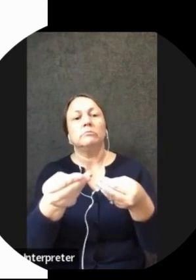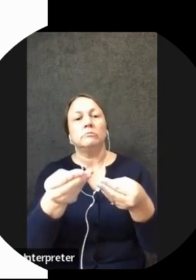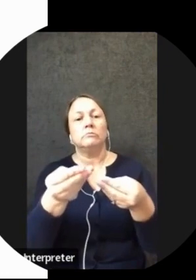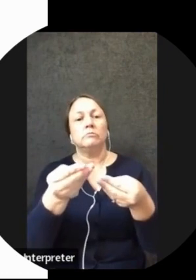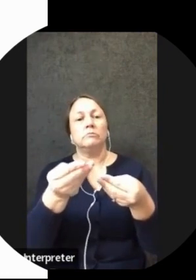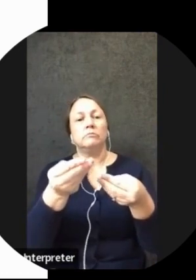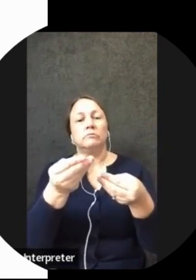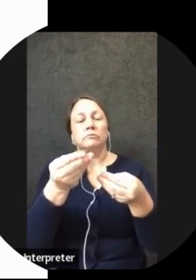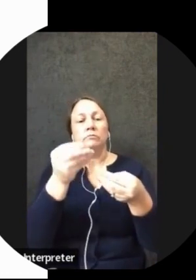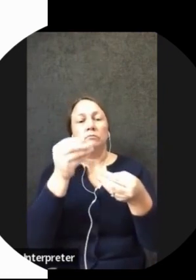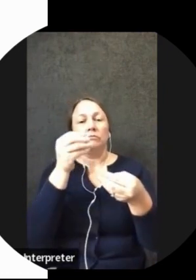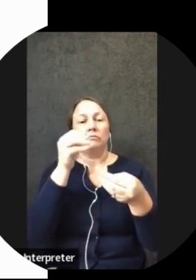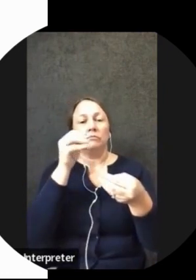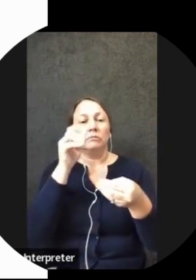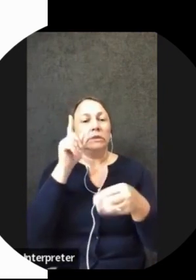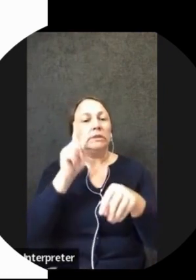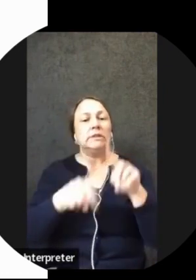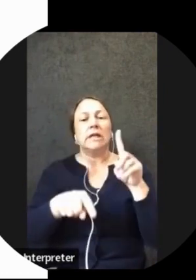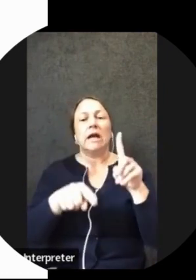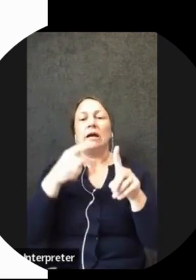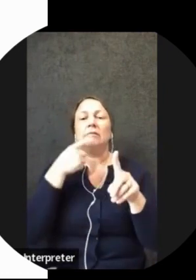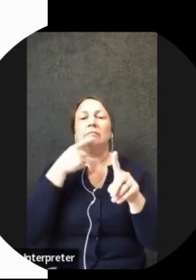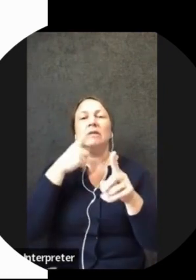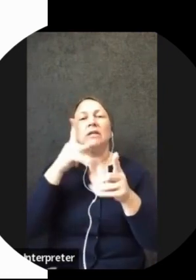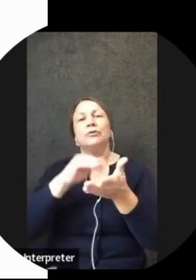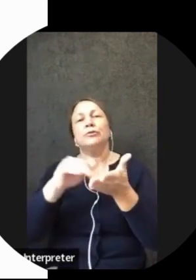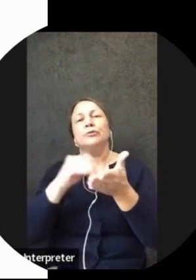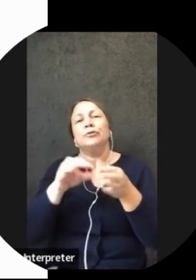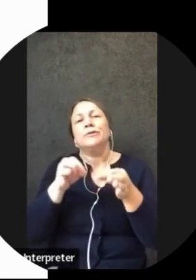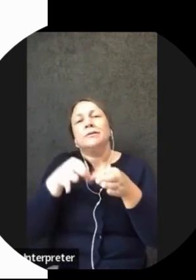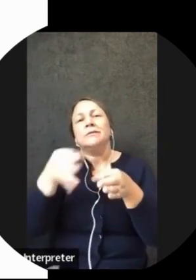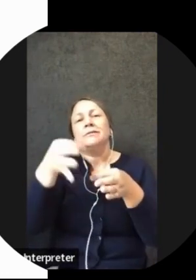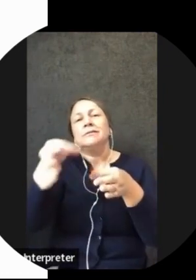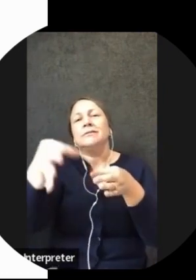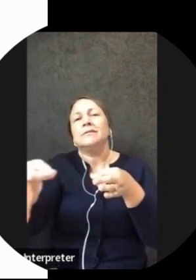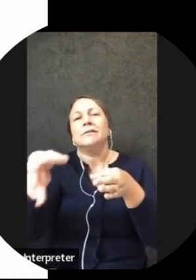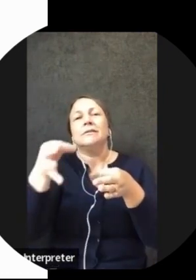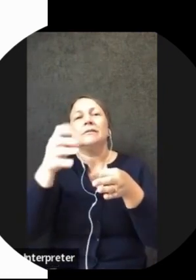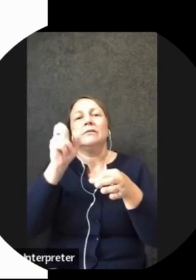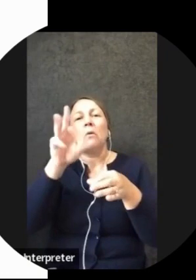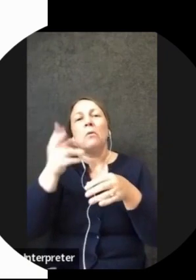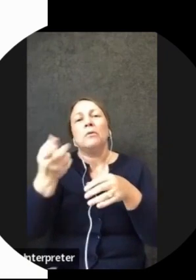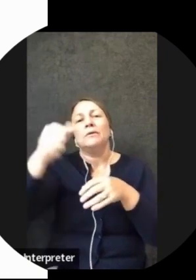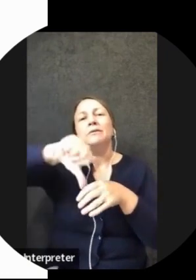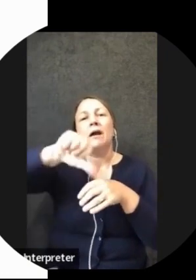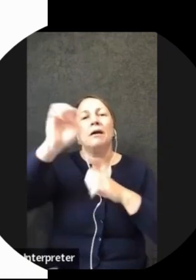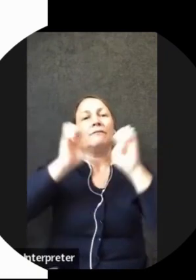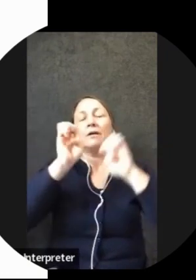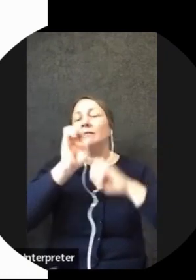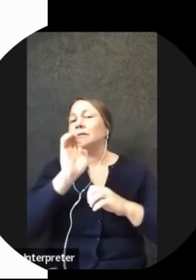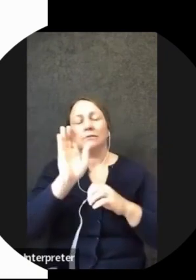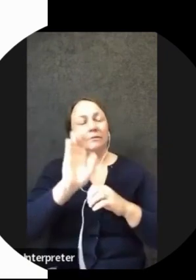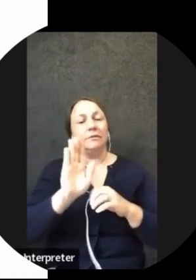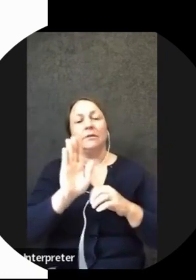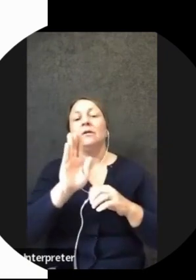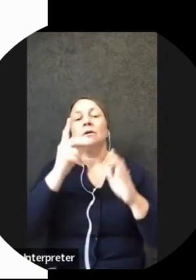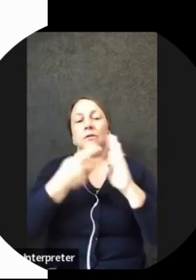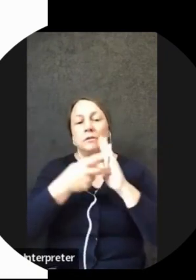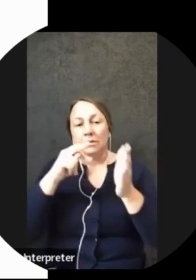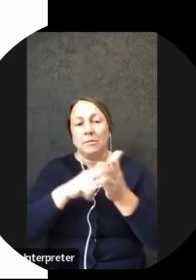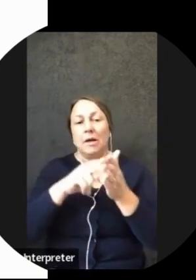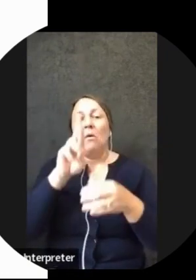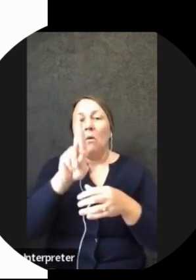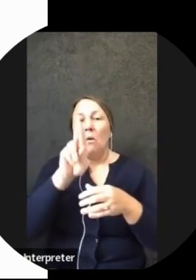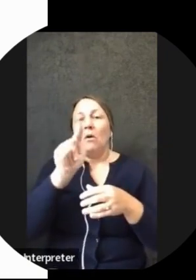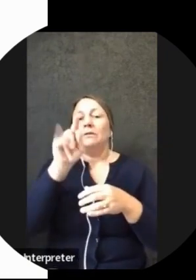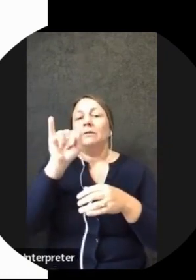as an excuse to delay or deny an evaluation. RTI can occur while the evaluation is